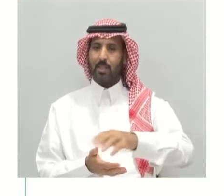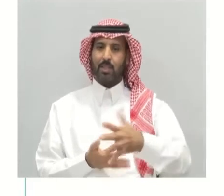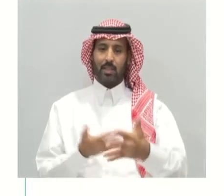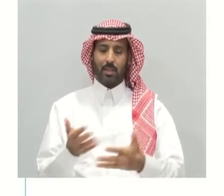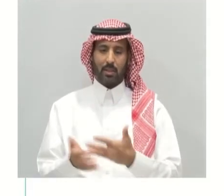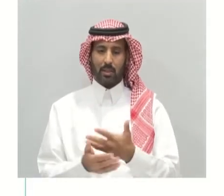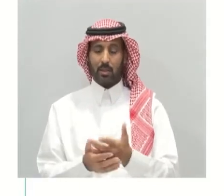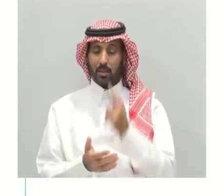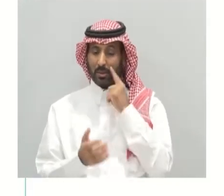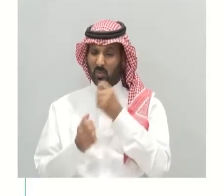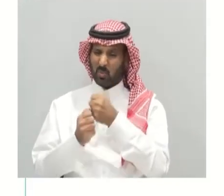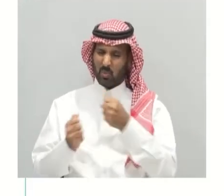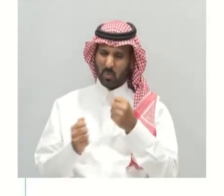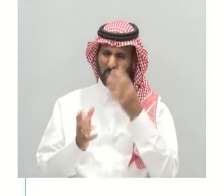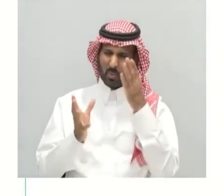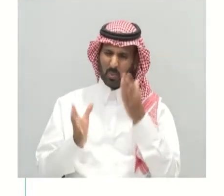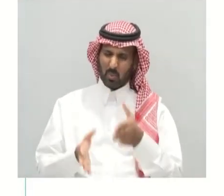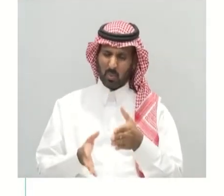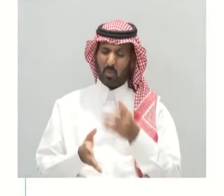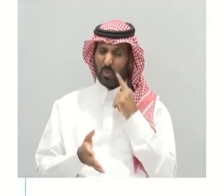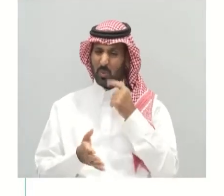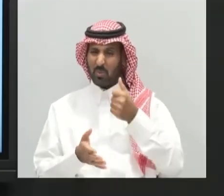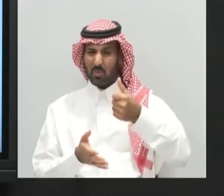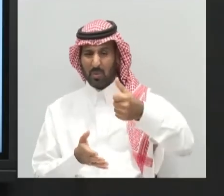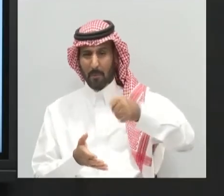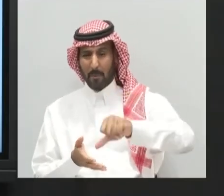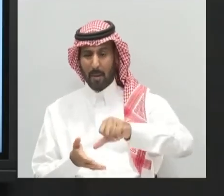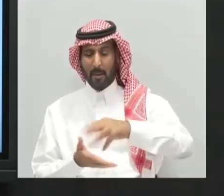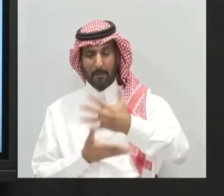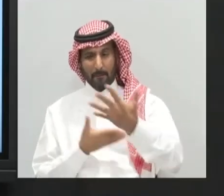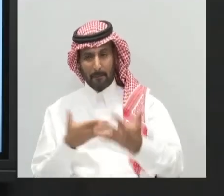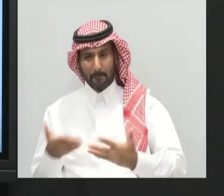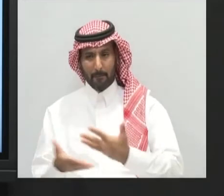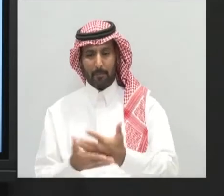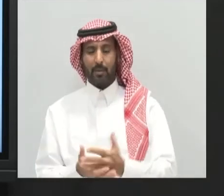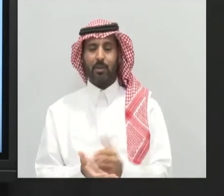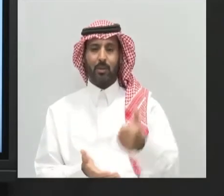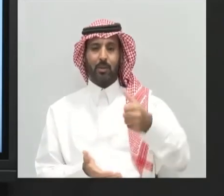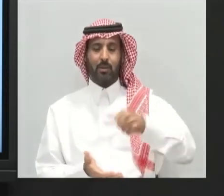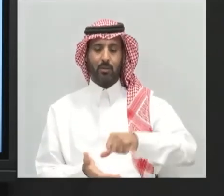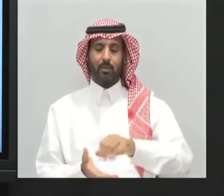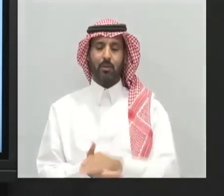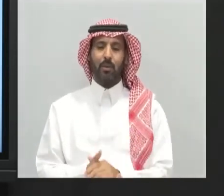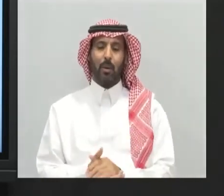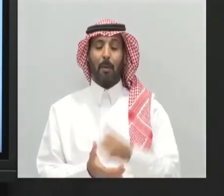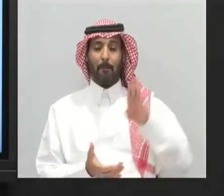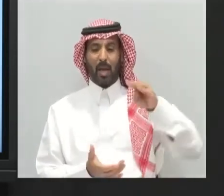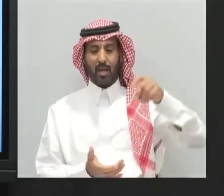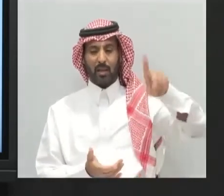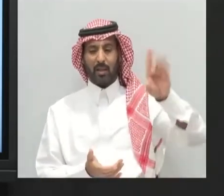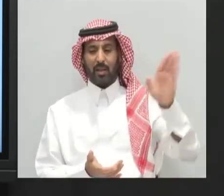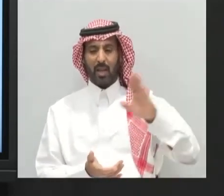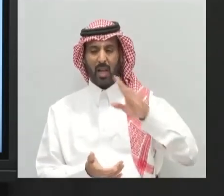if we are stuck in these situations, these all considered as bad things.